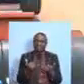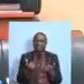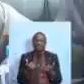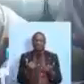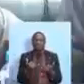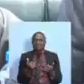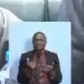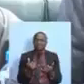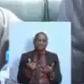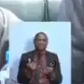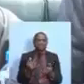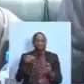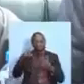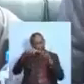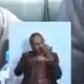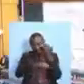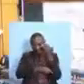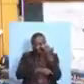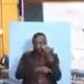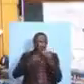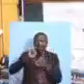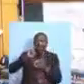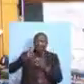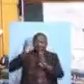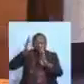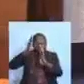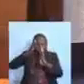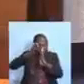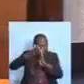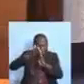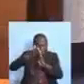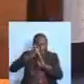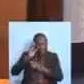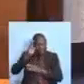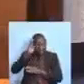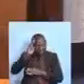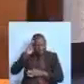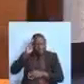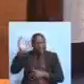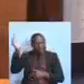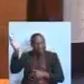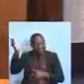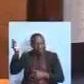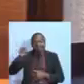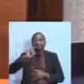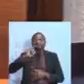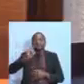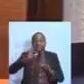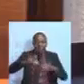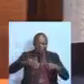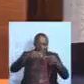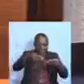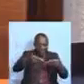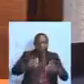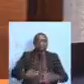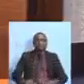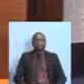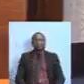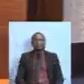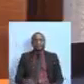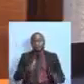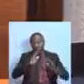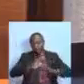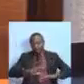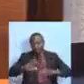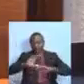the issue. Let's stick to the ministerial statement that is supposed to be rendered. Order,